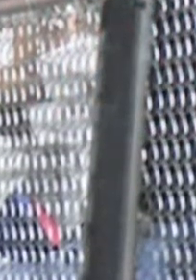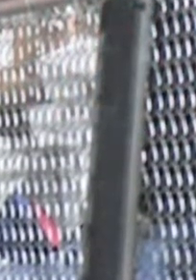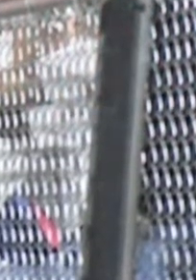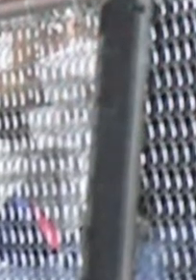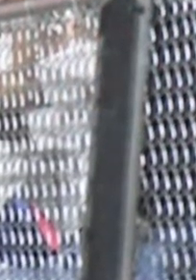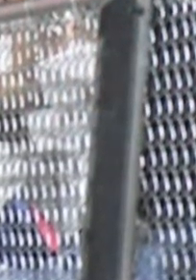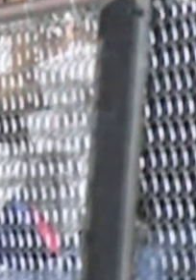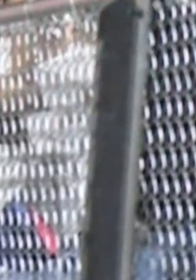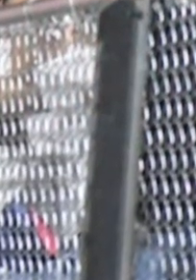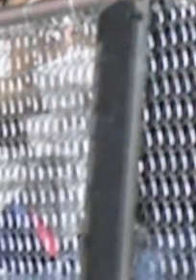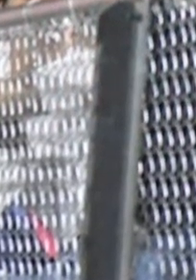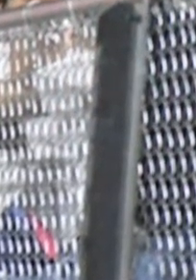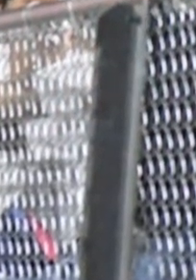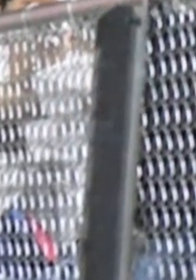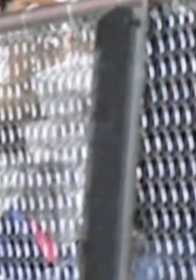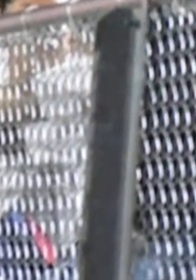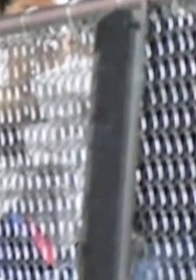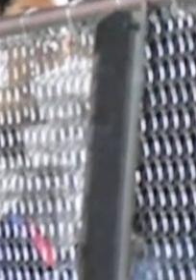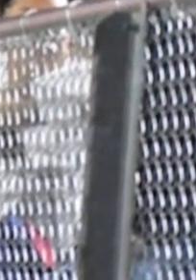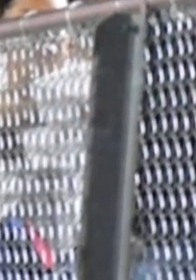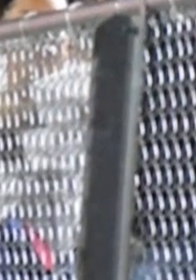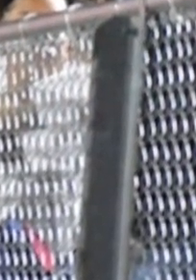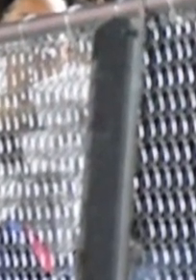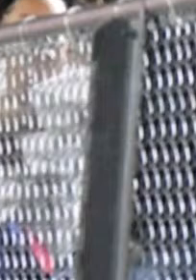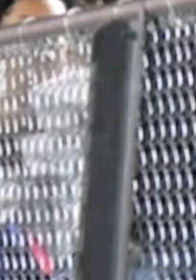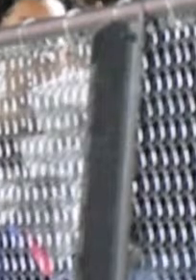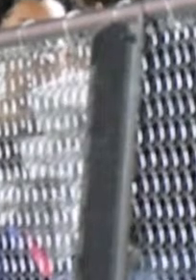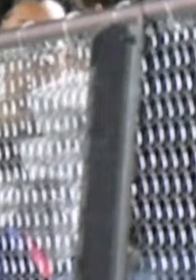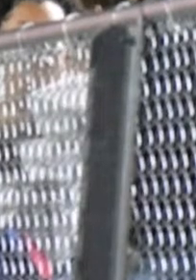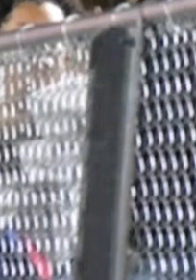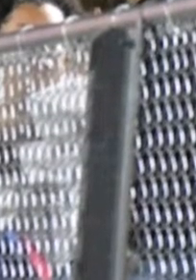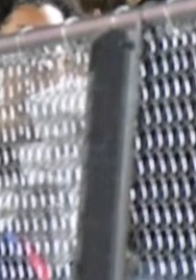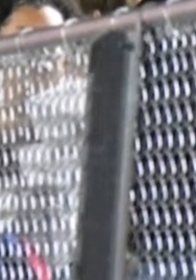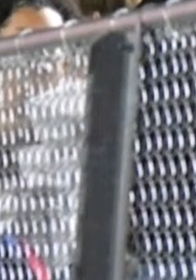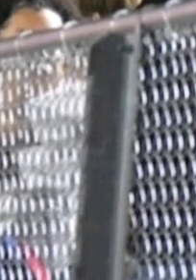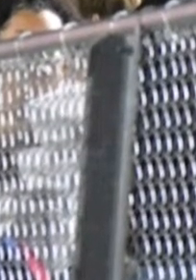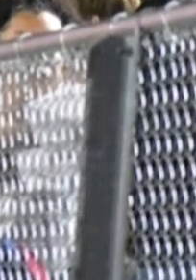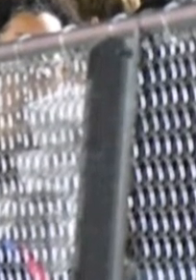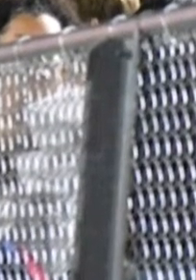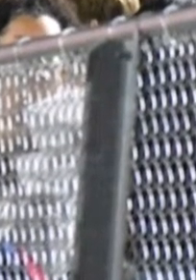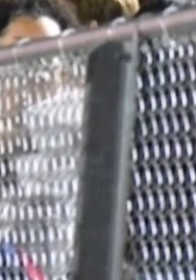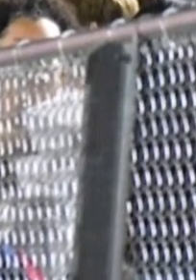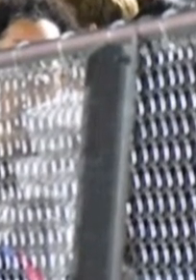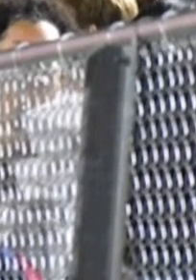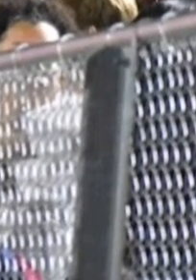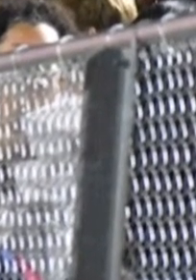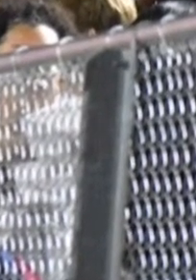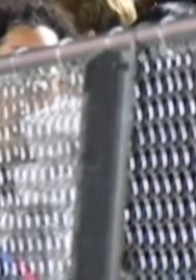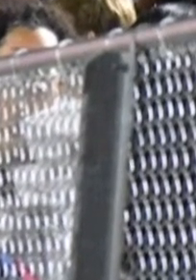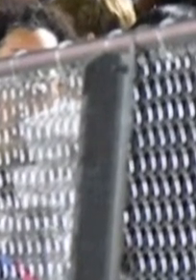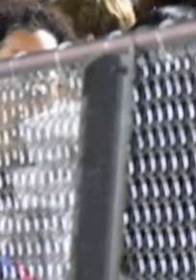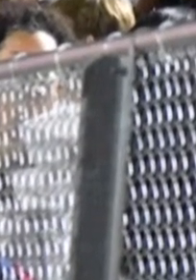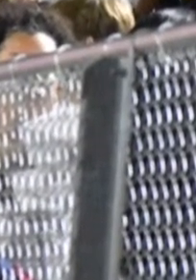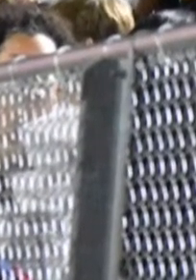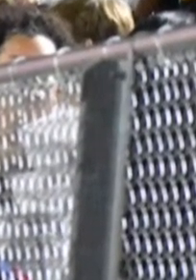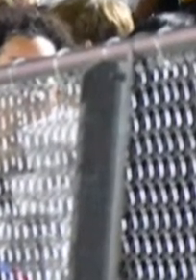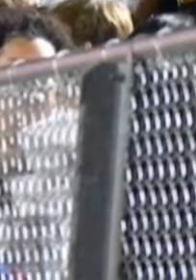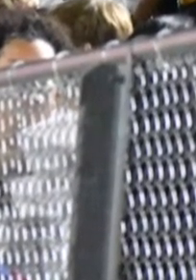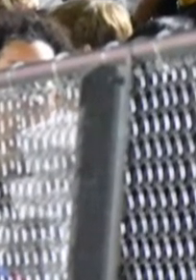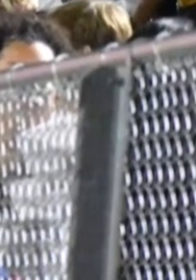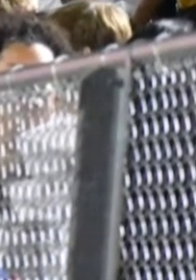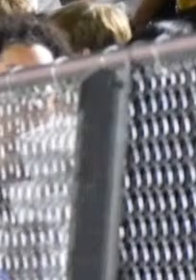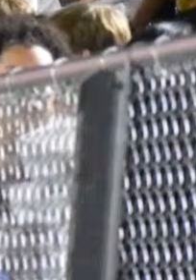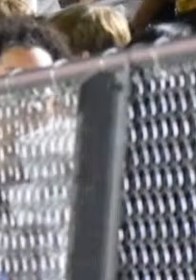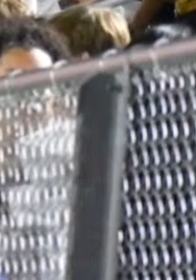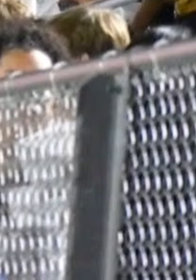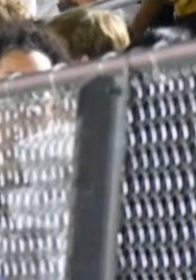dozen days to any place that's far away. I never learned anybody's name. We